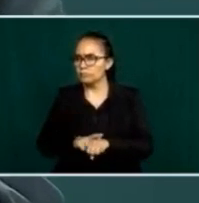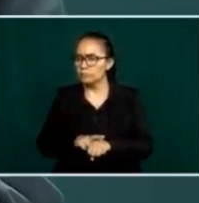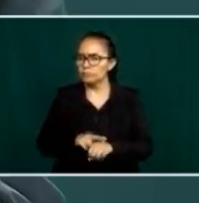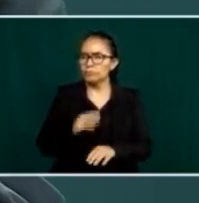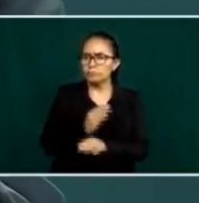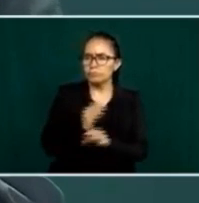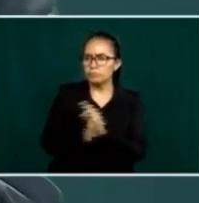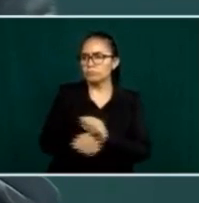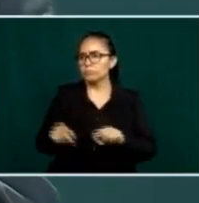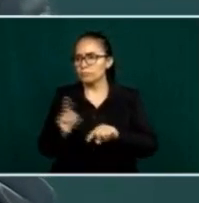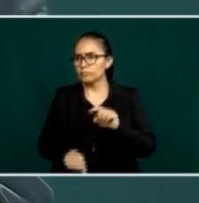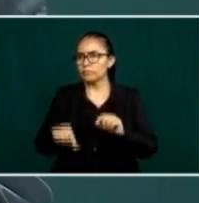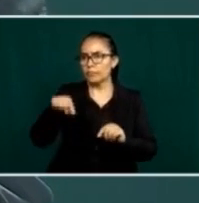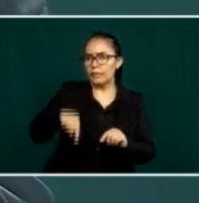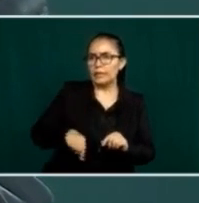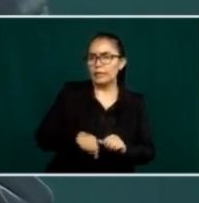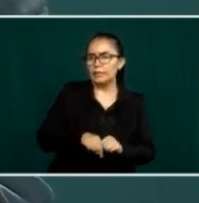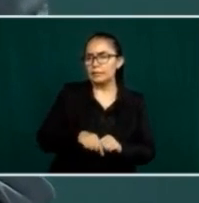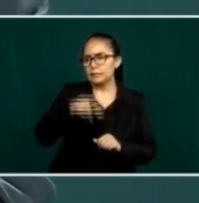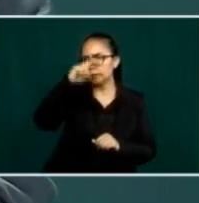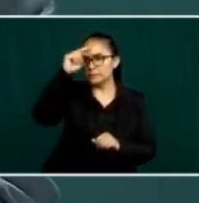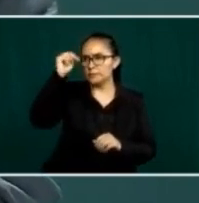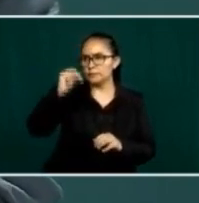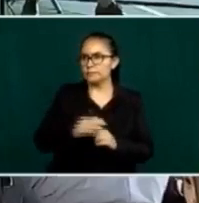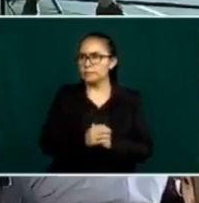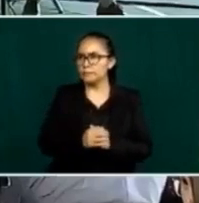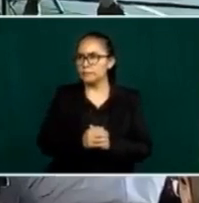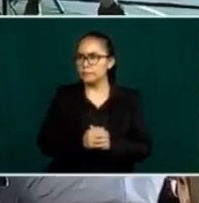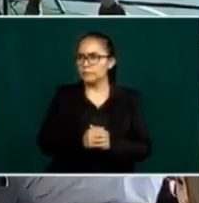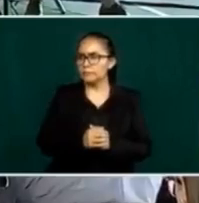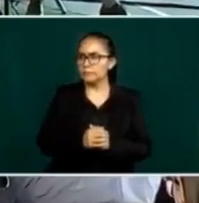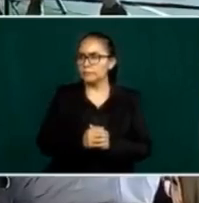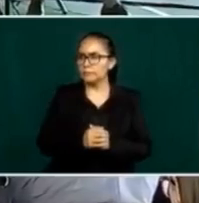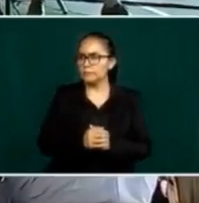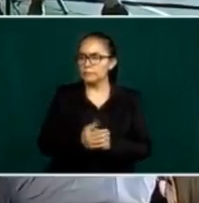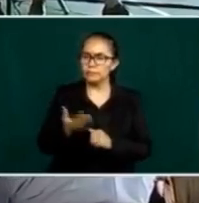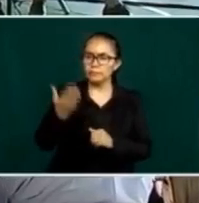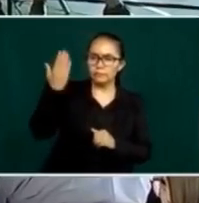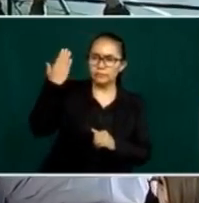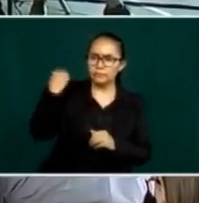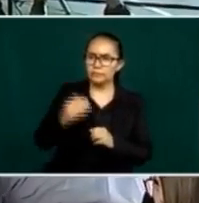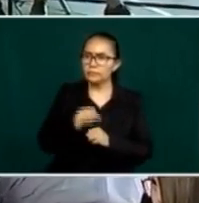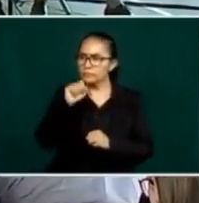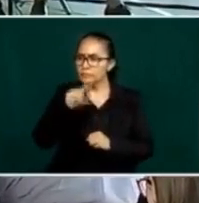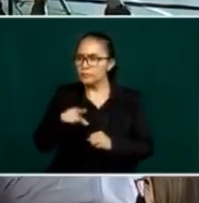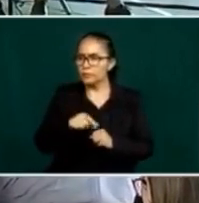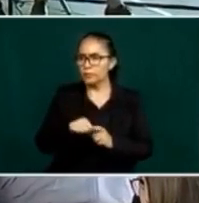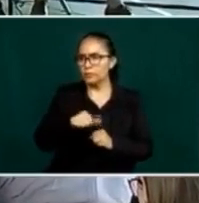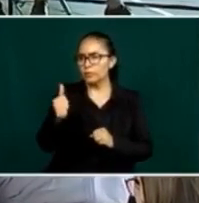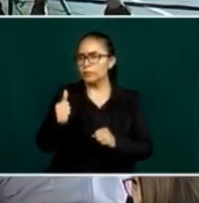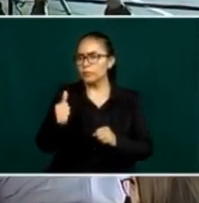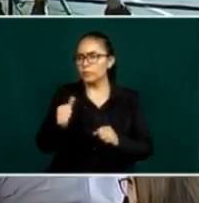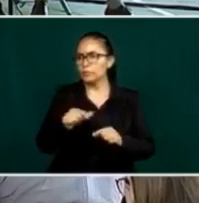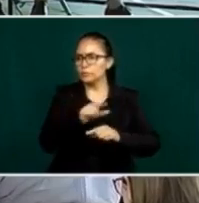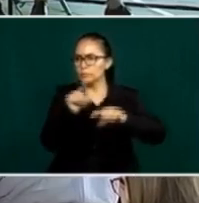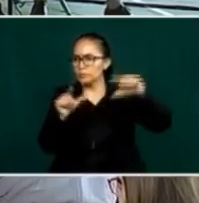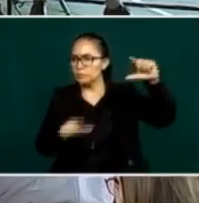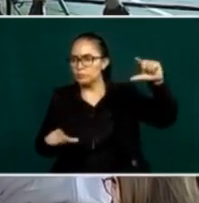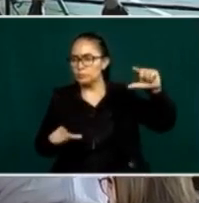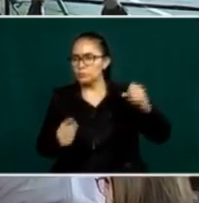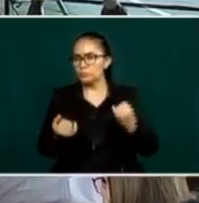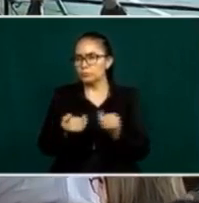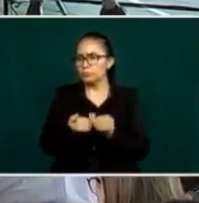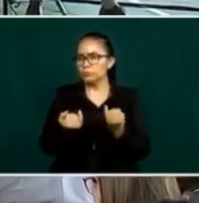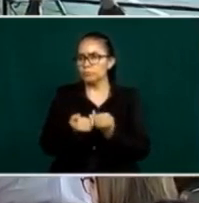take people out of their homes. That used to happen here in Nayarit, and it's documented. And also in other areas